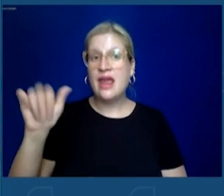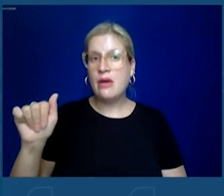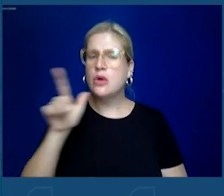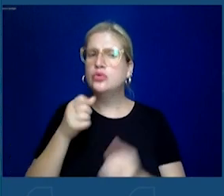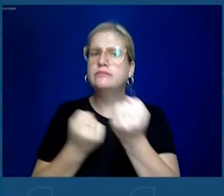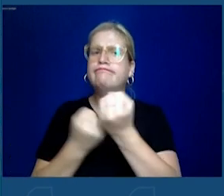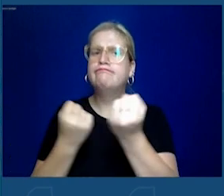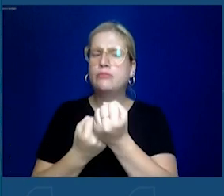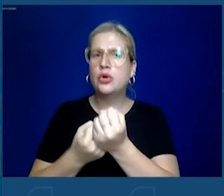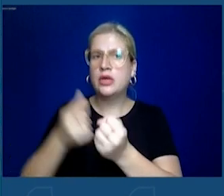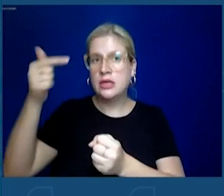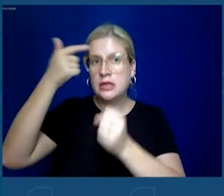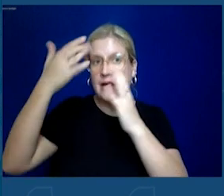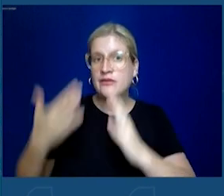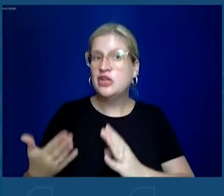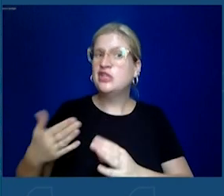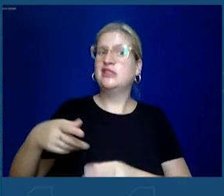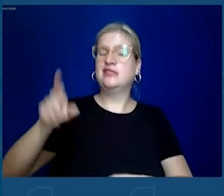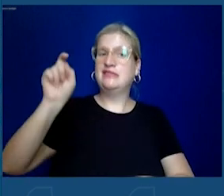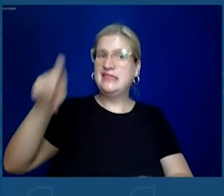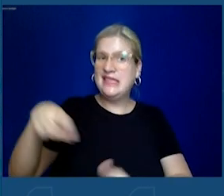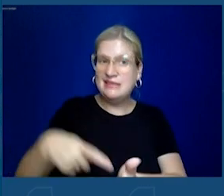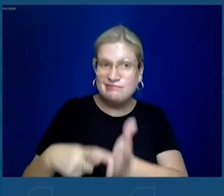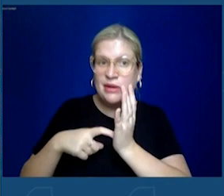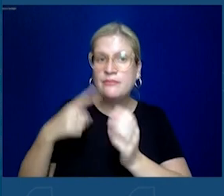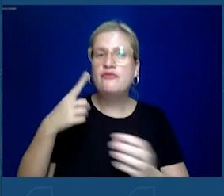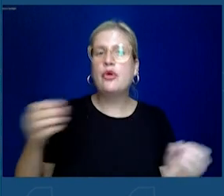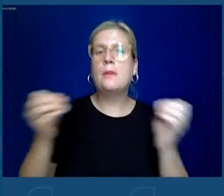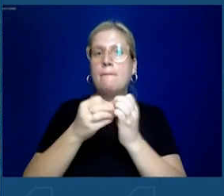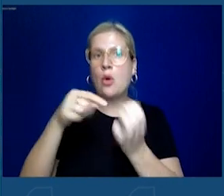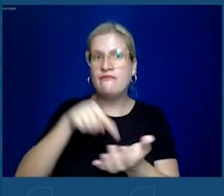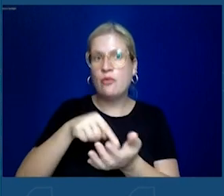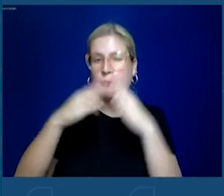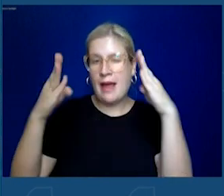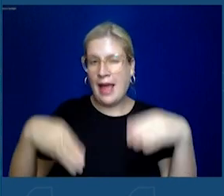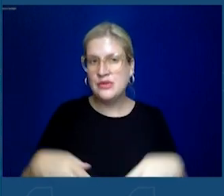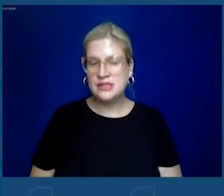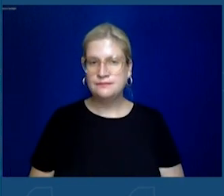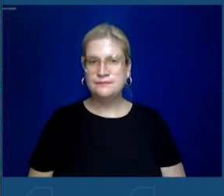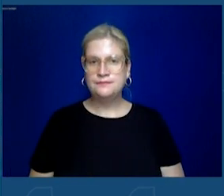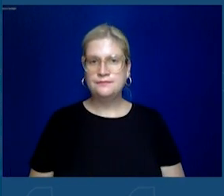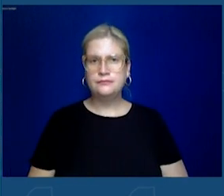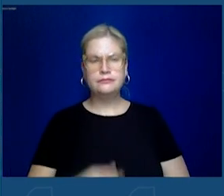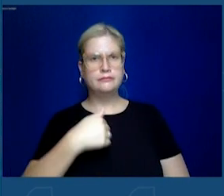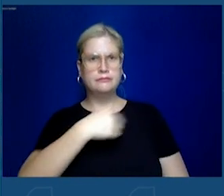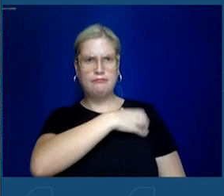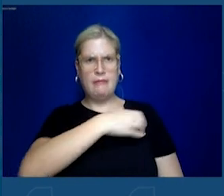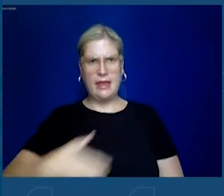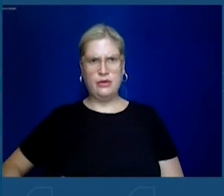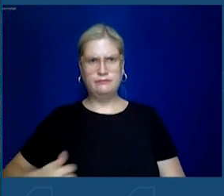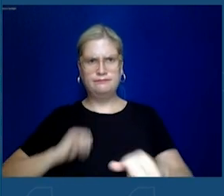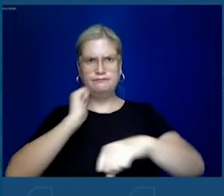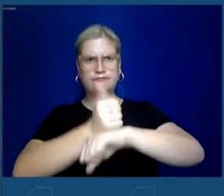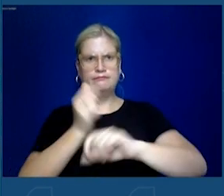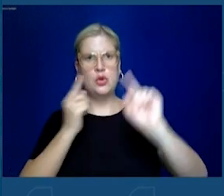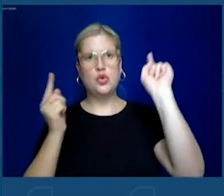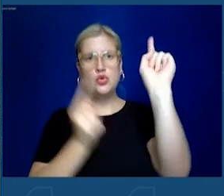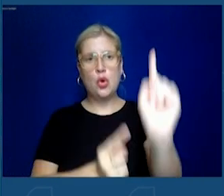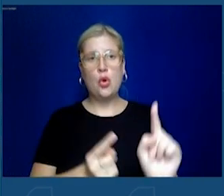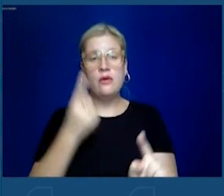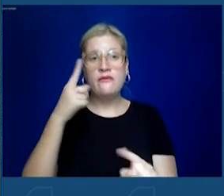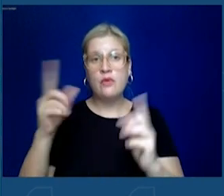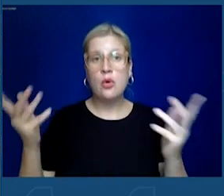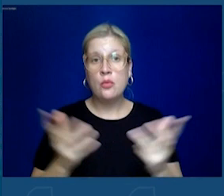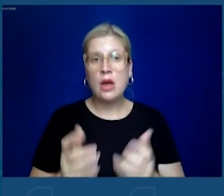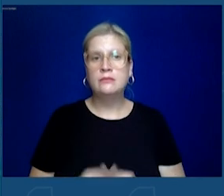more resources for affordable housing. I've set a goal as mayor for 40%